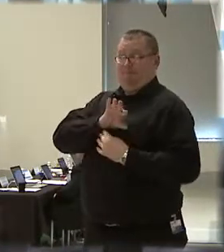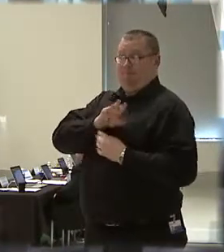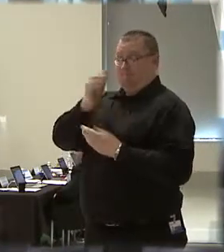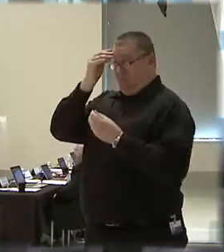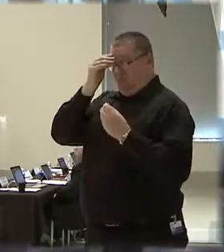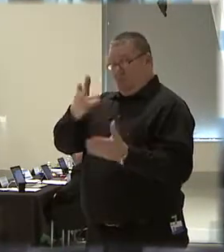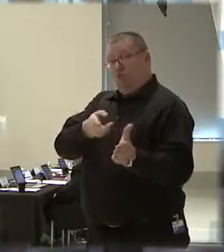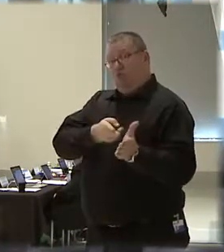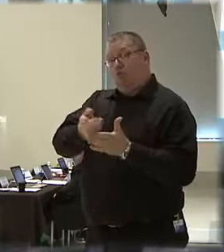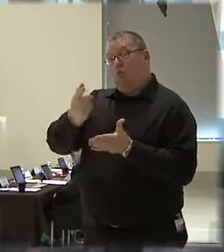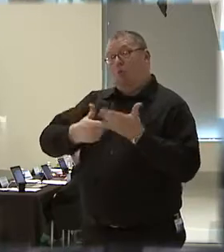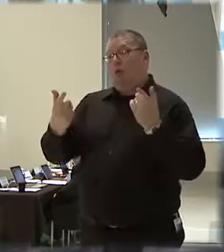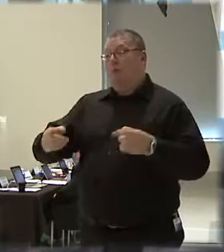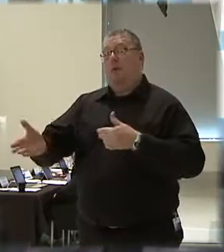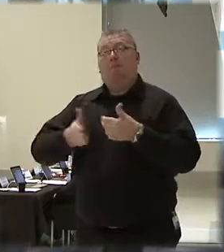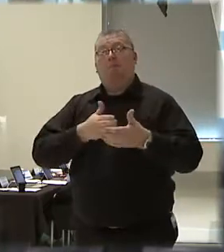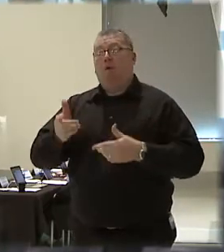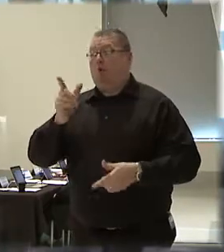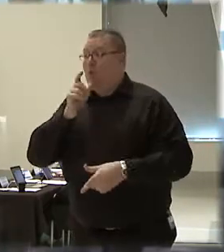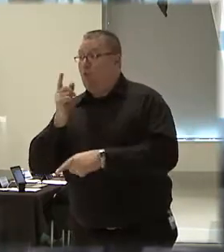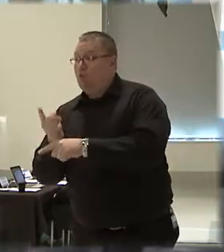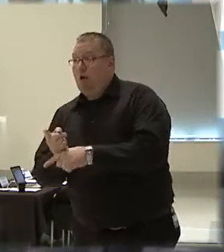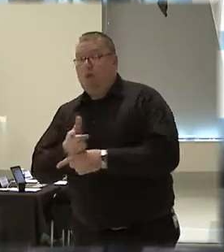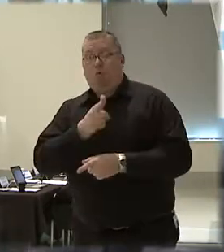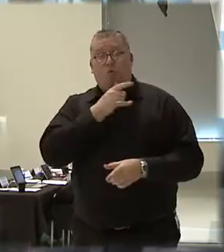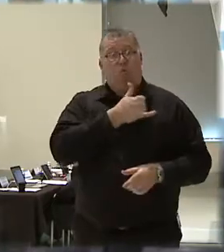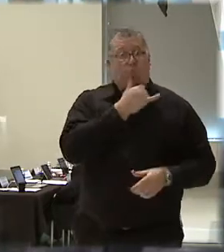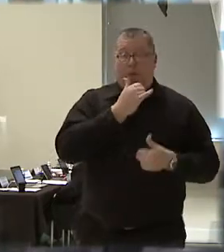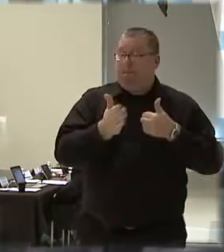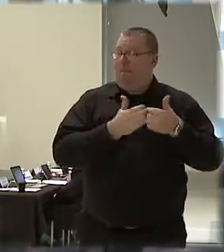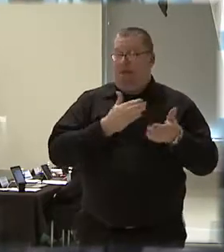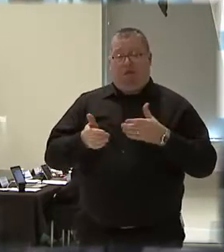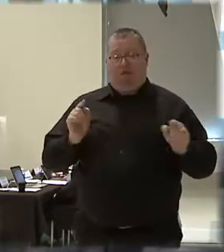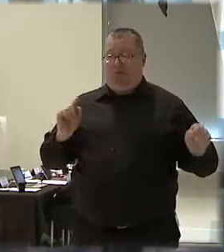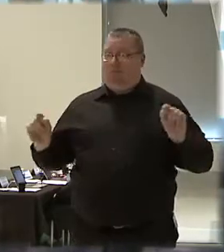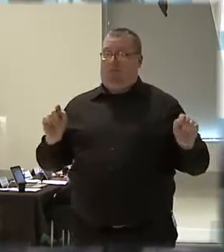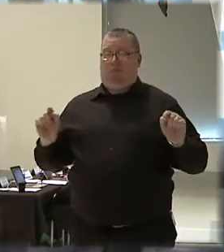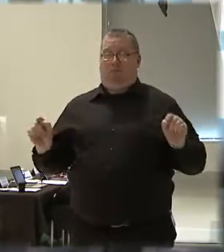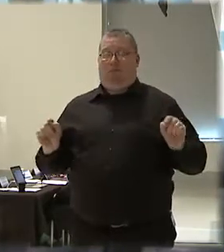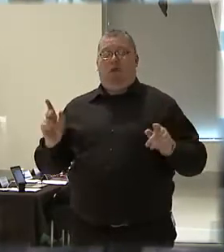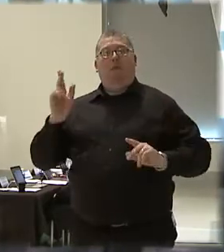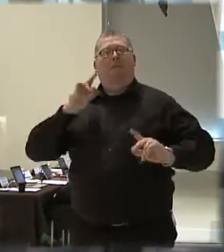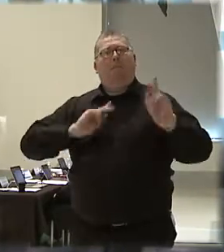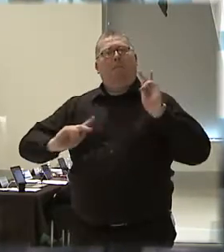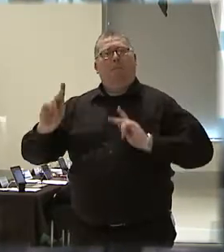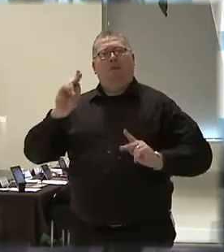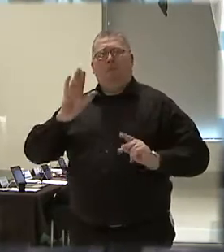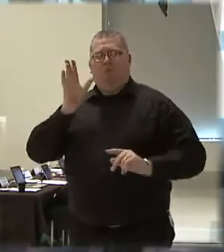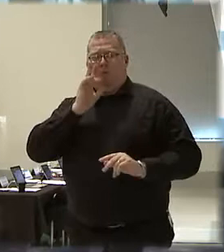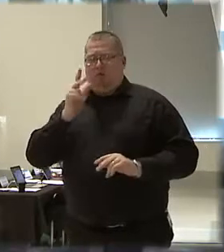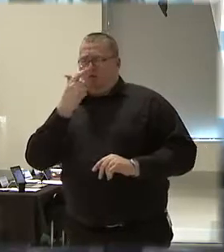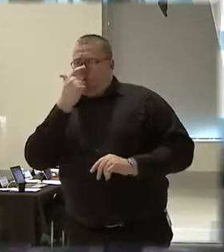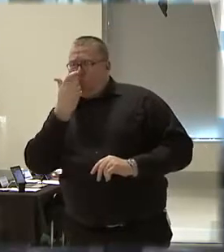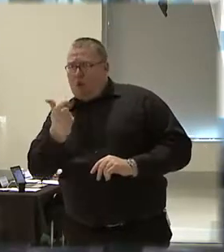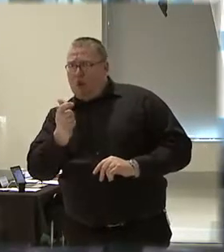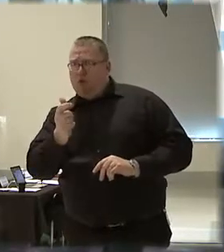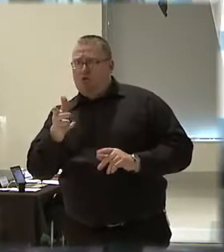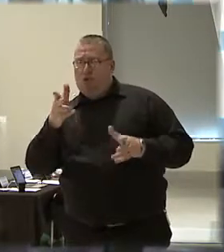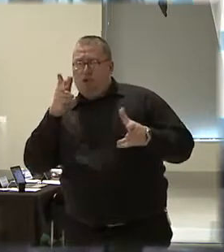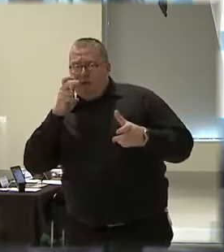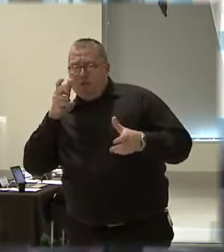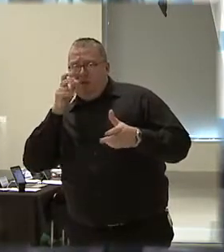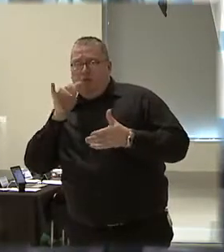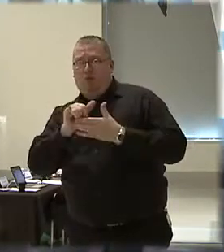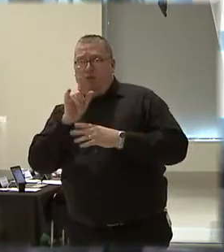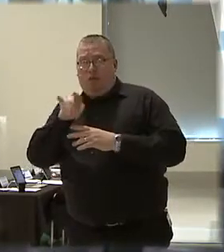matter who is wrong or who is right, and that people will look at it and listen to it,